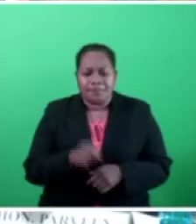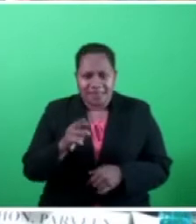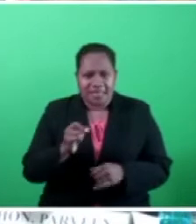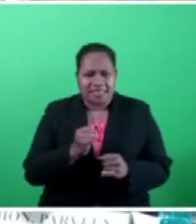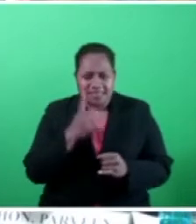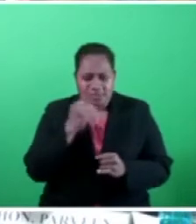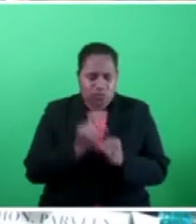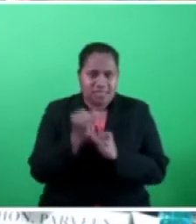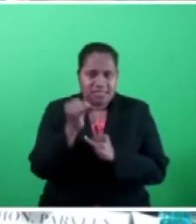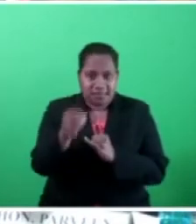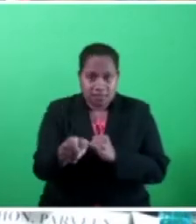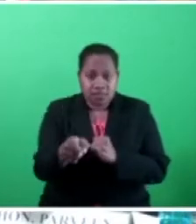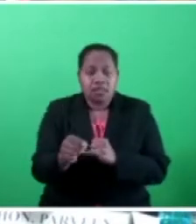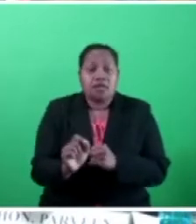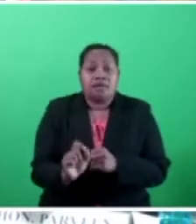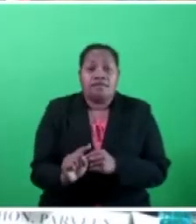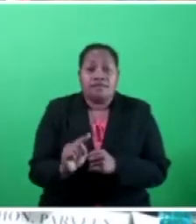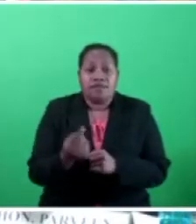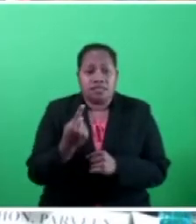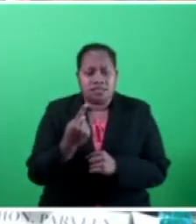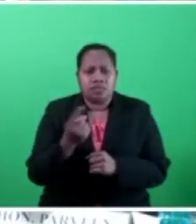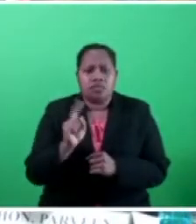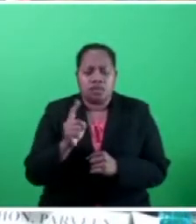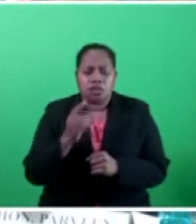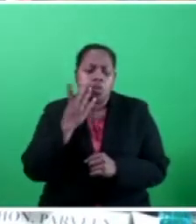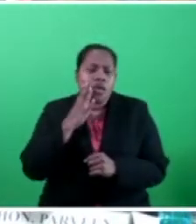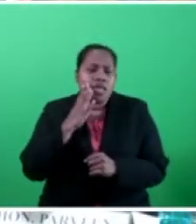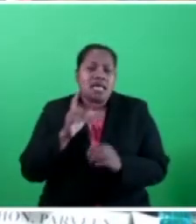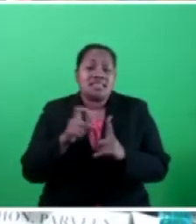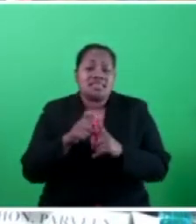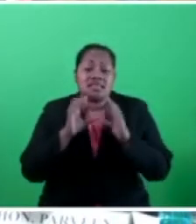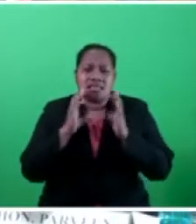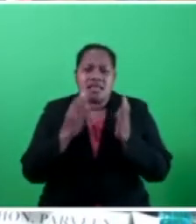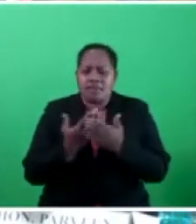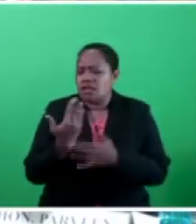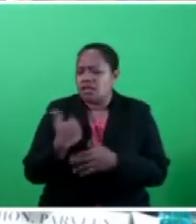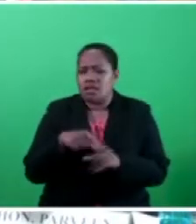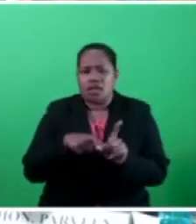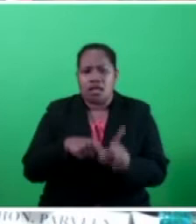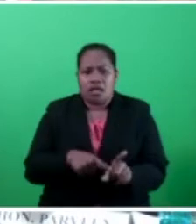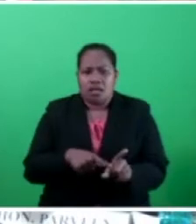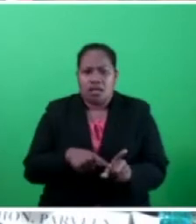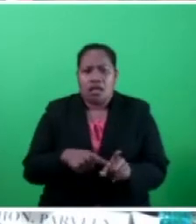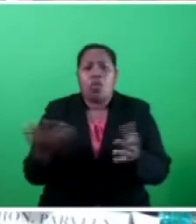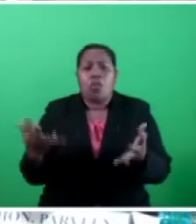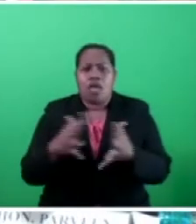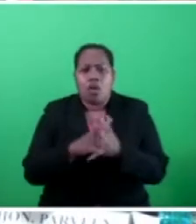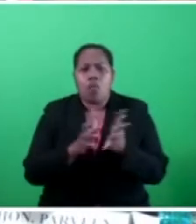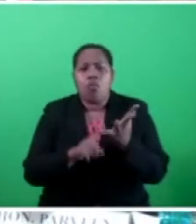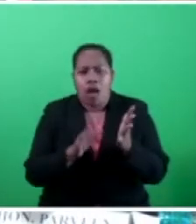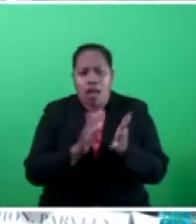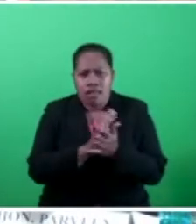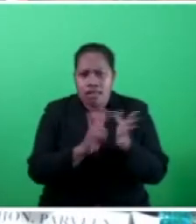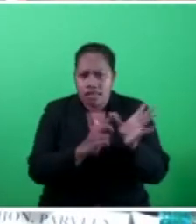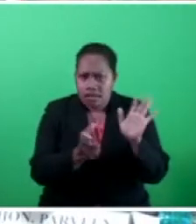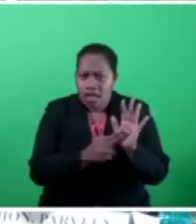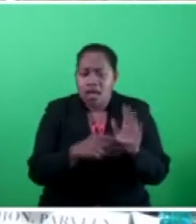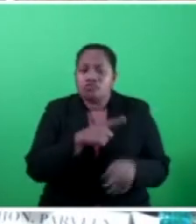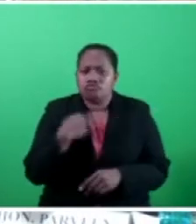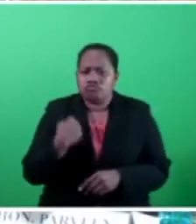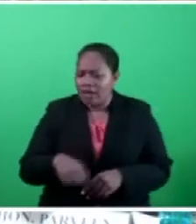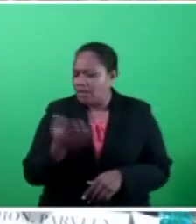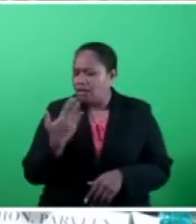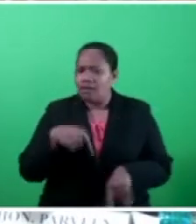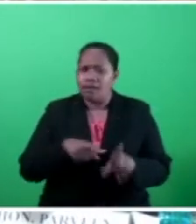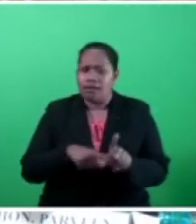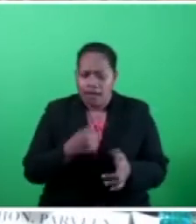COVID-19 was first recorded in late December of last year in Wuhan, the capital of mainland China's Hubei province. In recent weeks, the disease has spread and